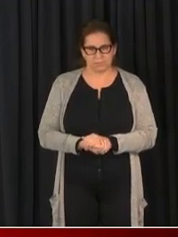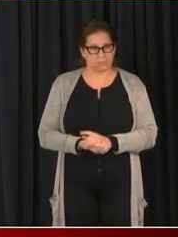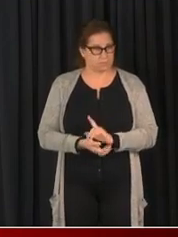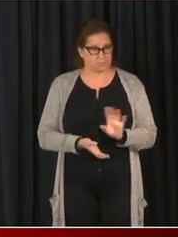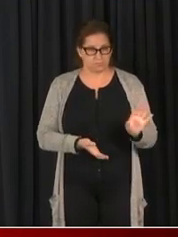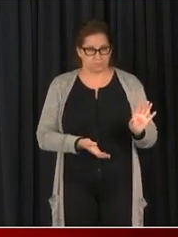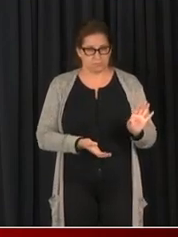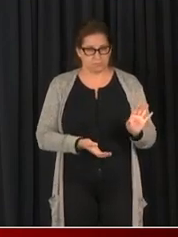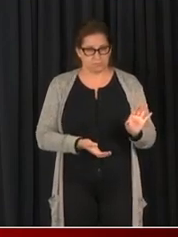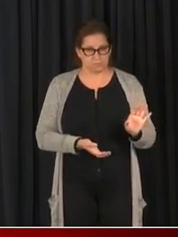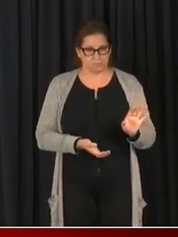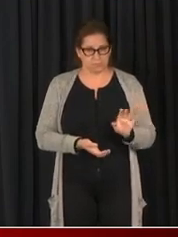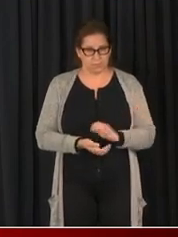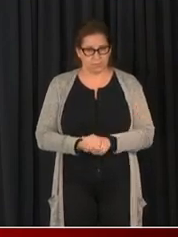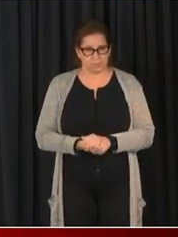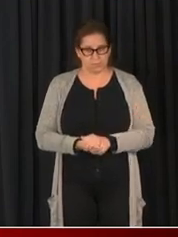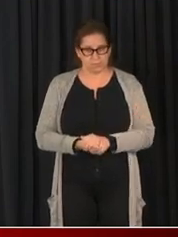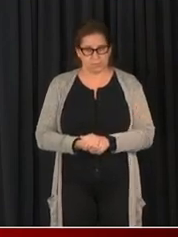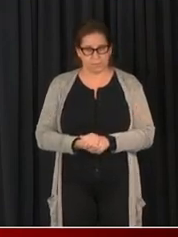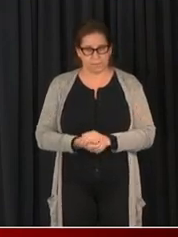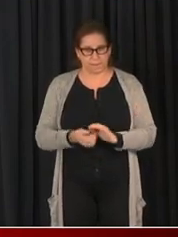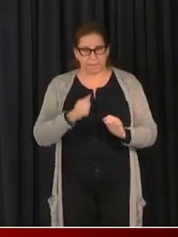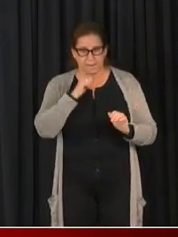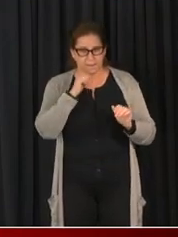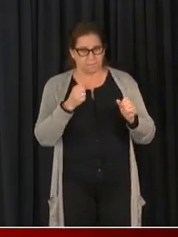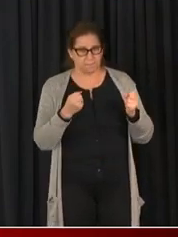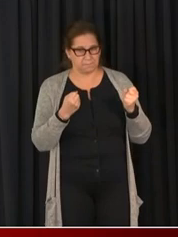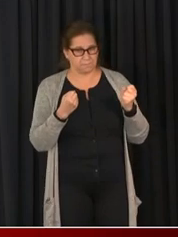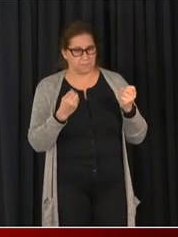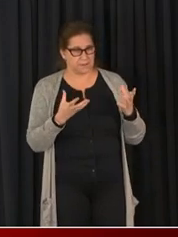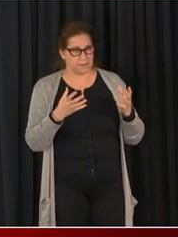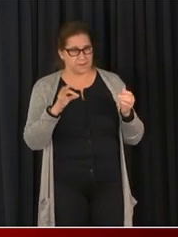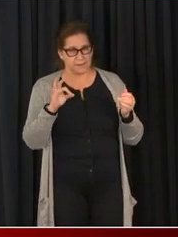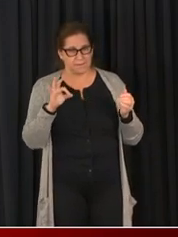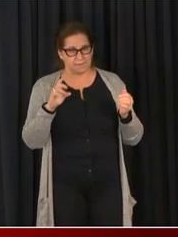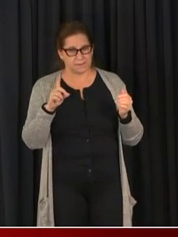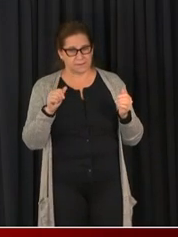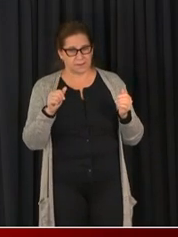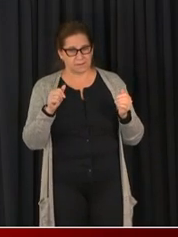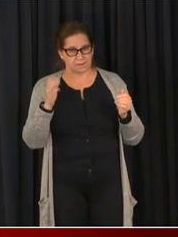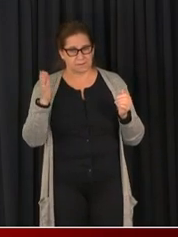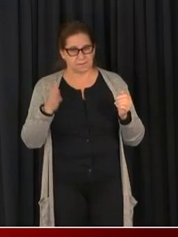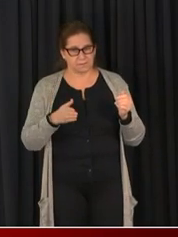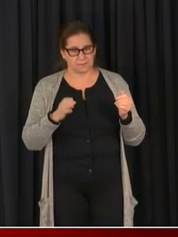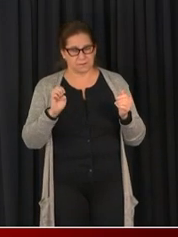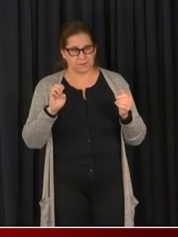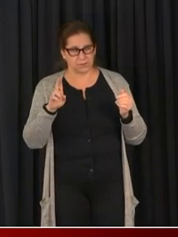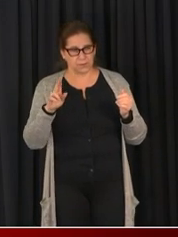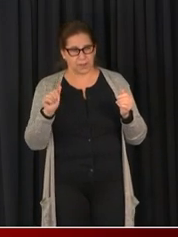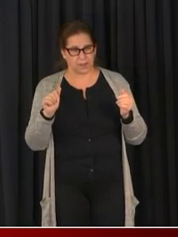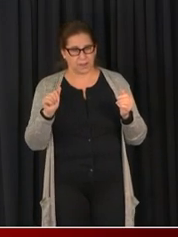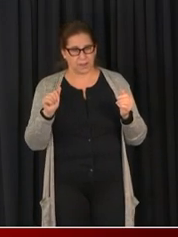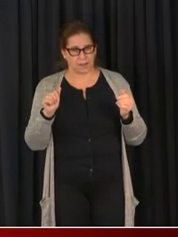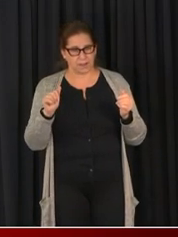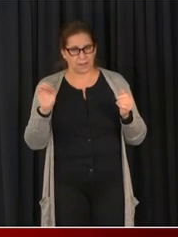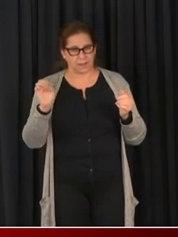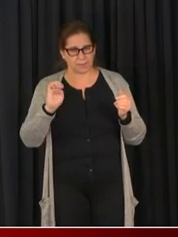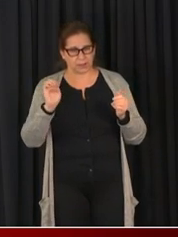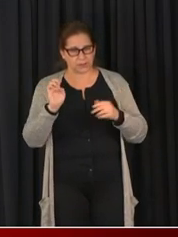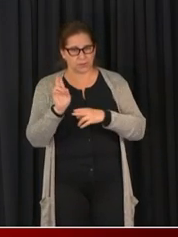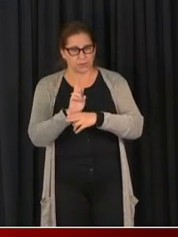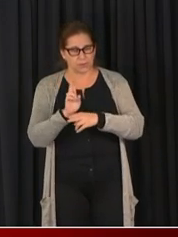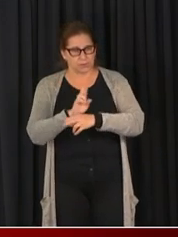So there are not very many FDA, EUA, emergency use authorization